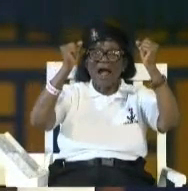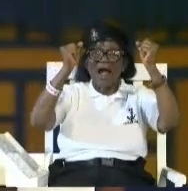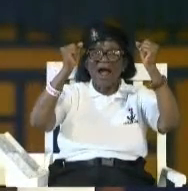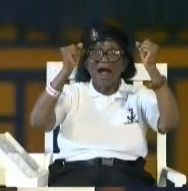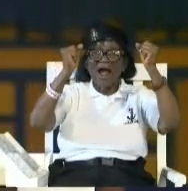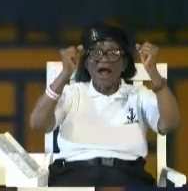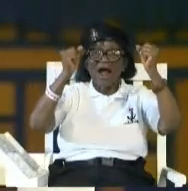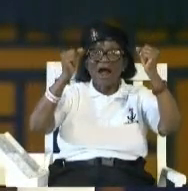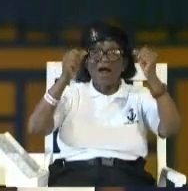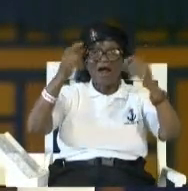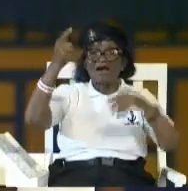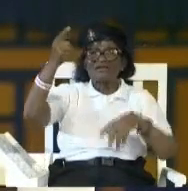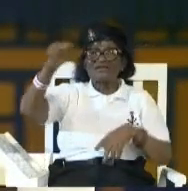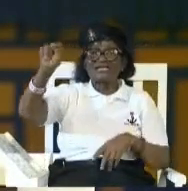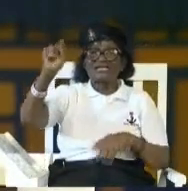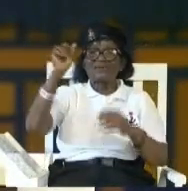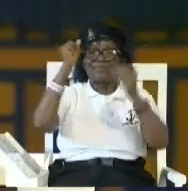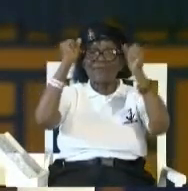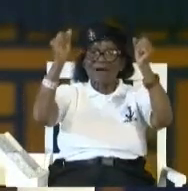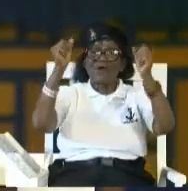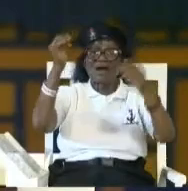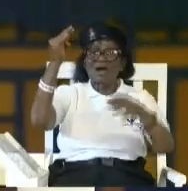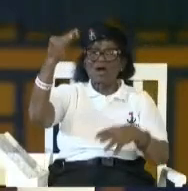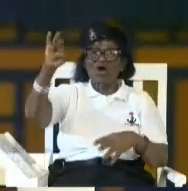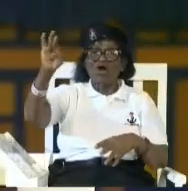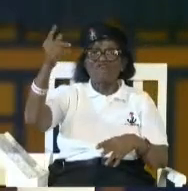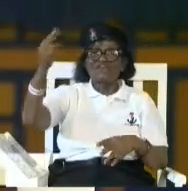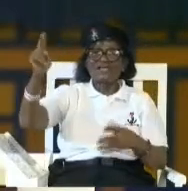The power of the Holy Spirit.